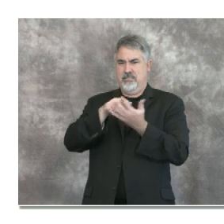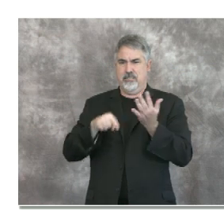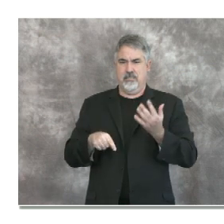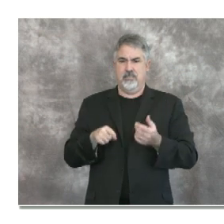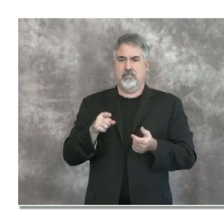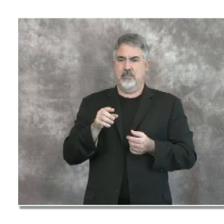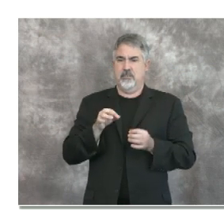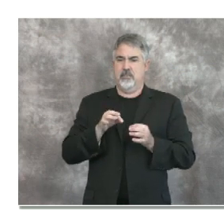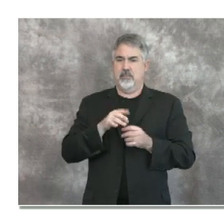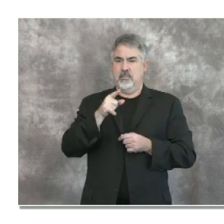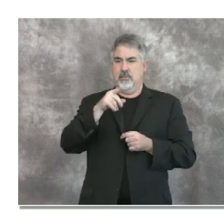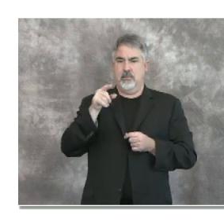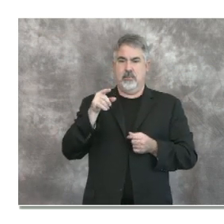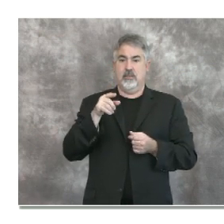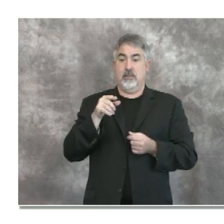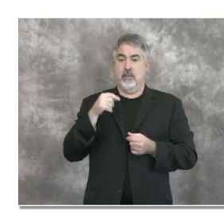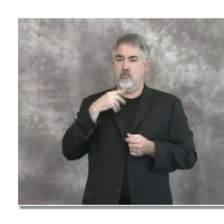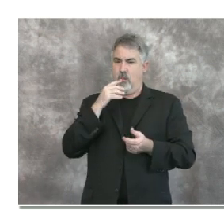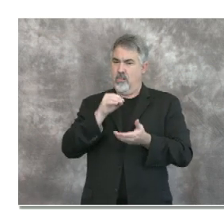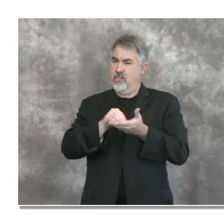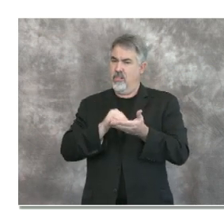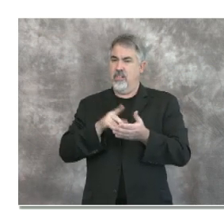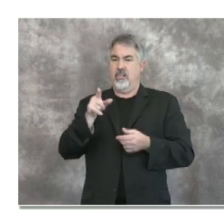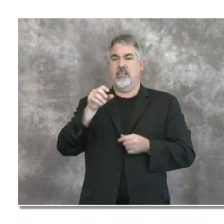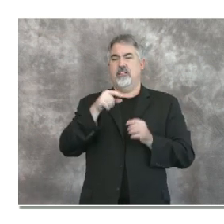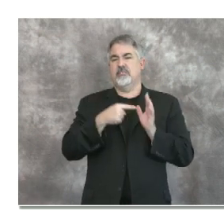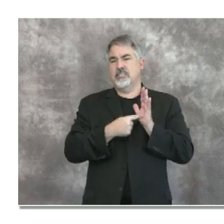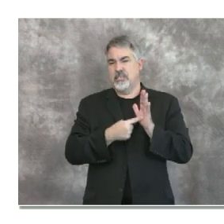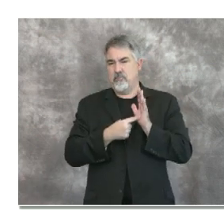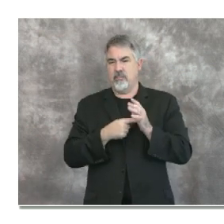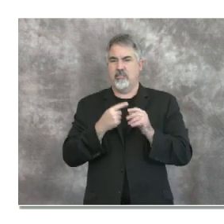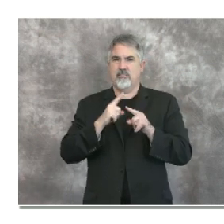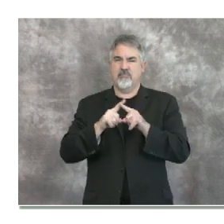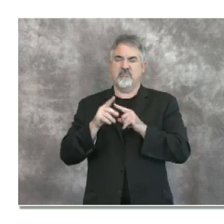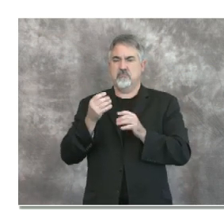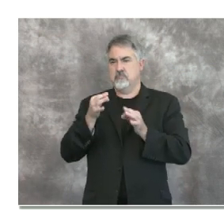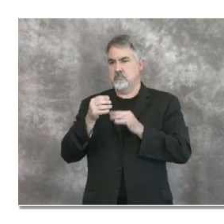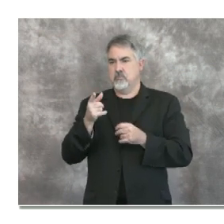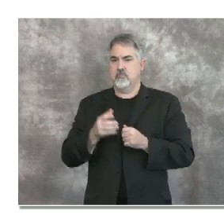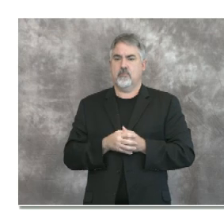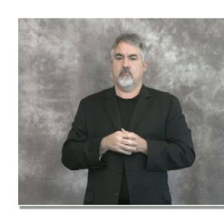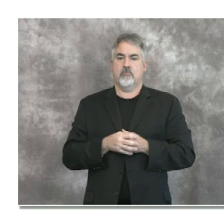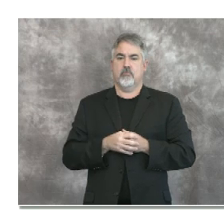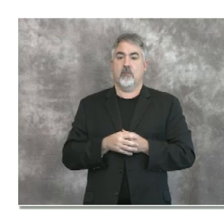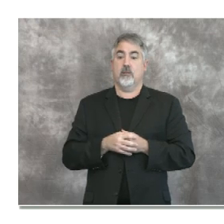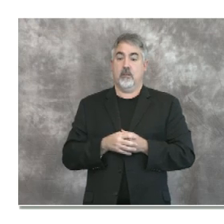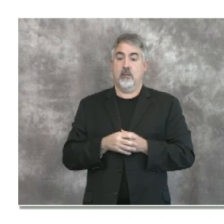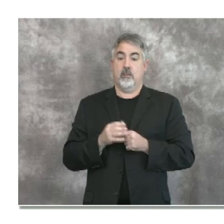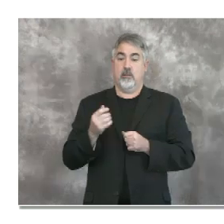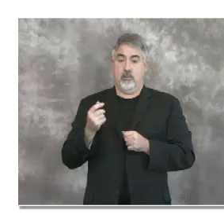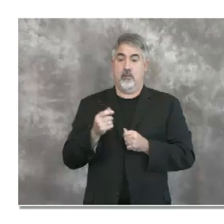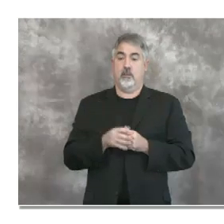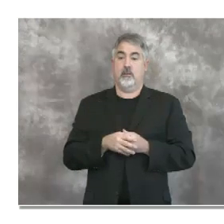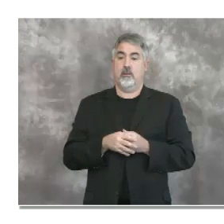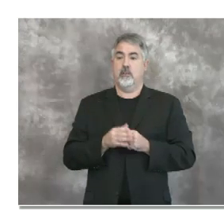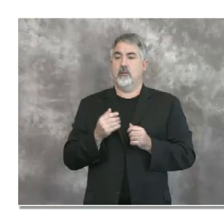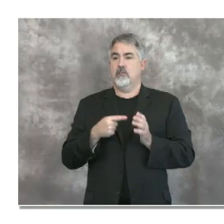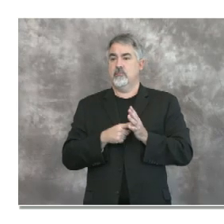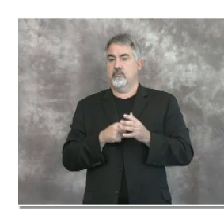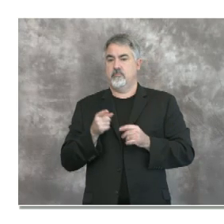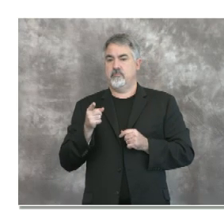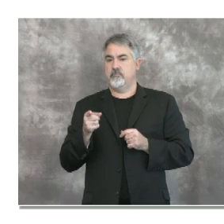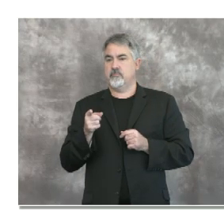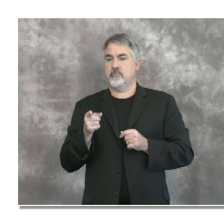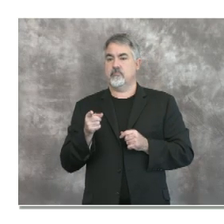to remember them, but I'm going to go through each of these briefly. The first, next slide, is a